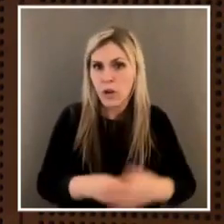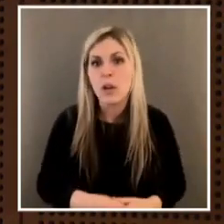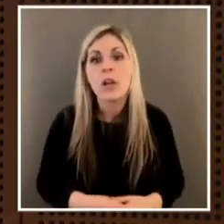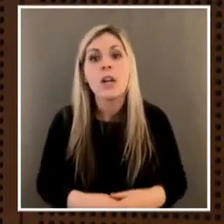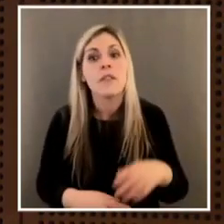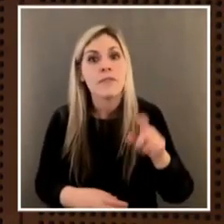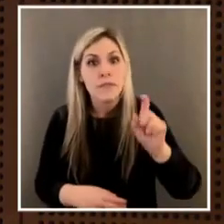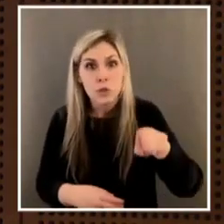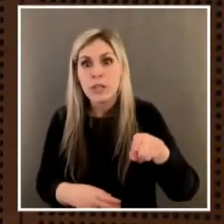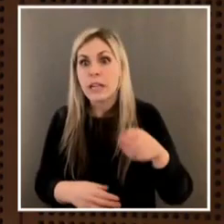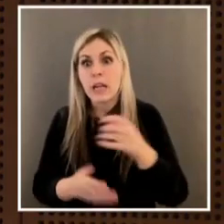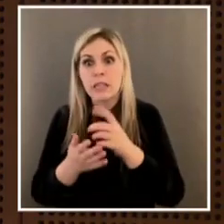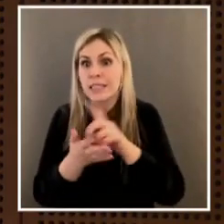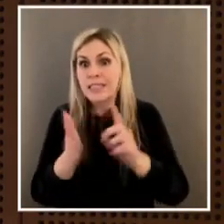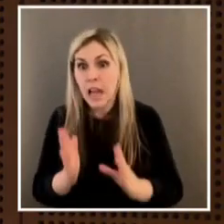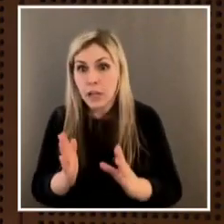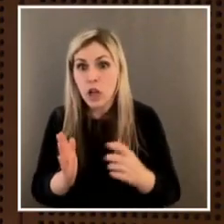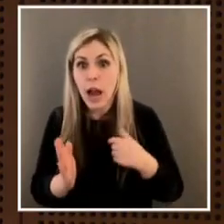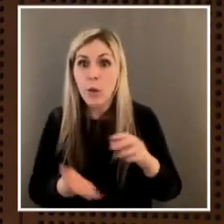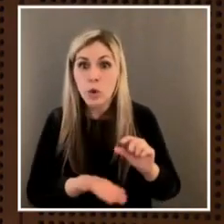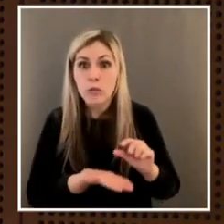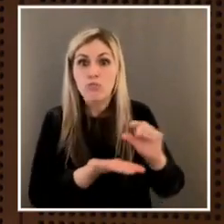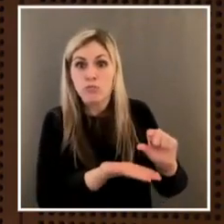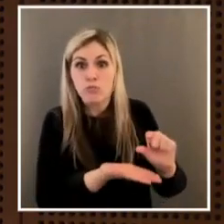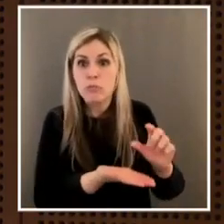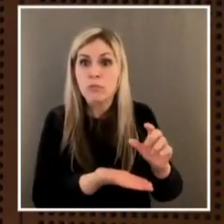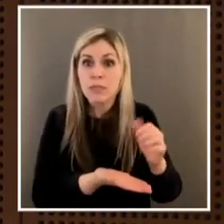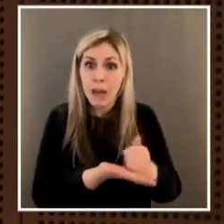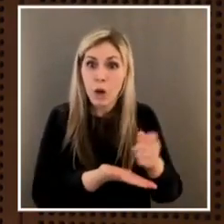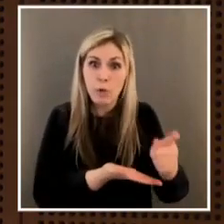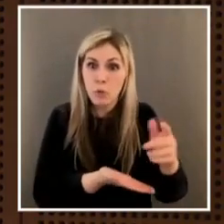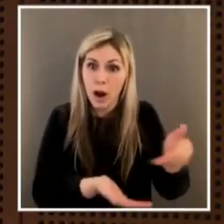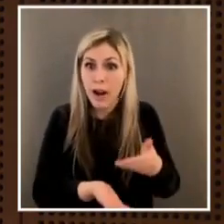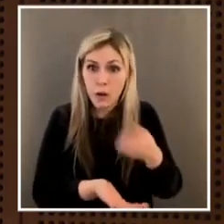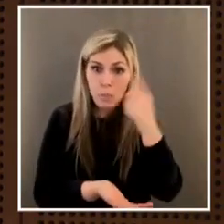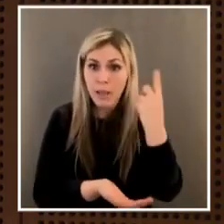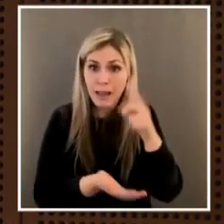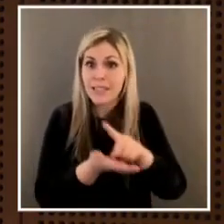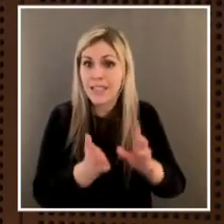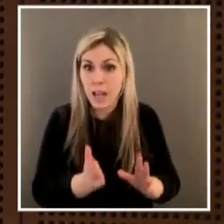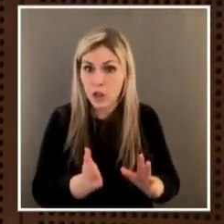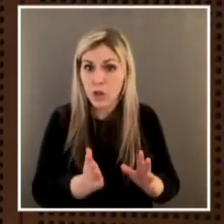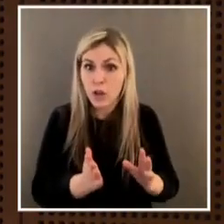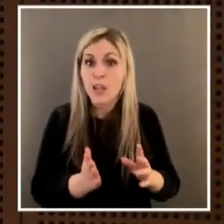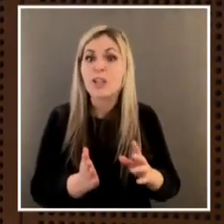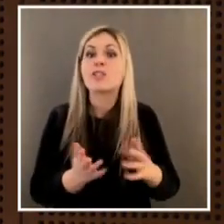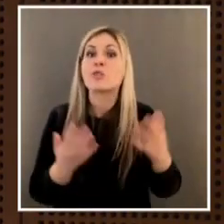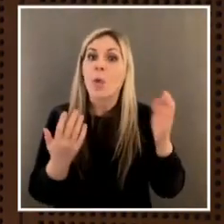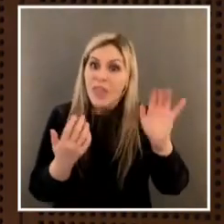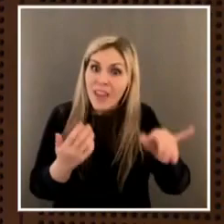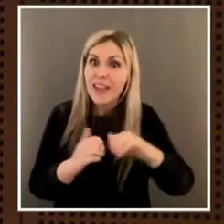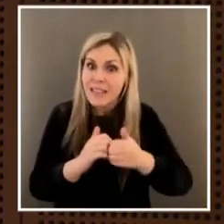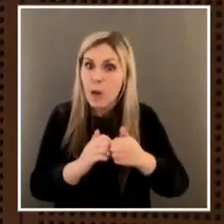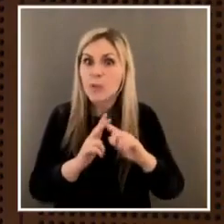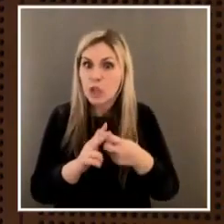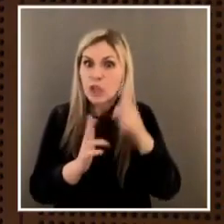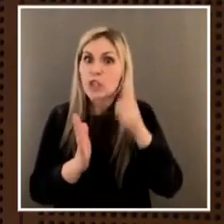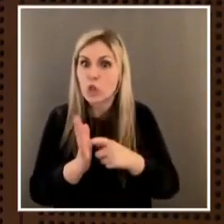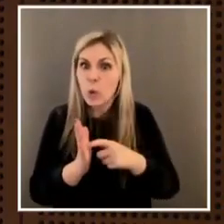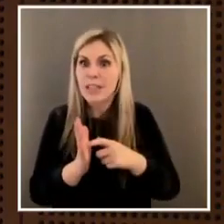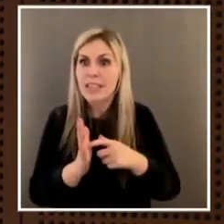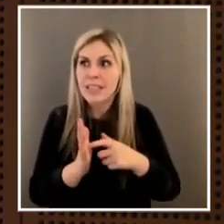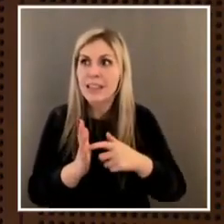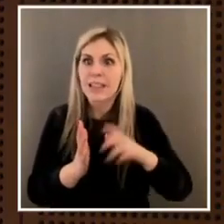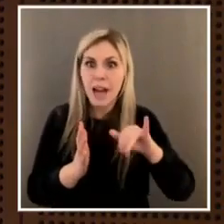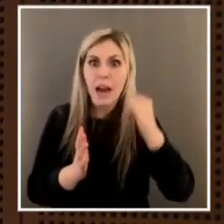give you money to hire a black designer. So that's how we began to seed these productions, to elevate the idea of